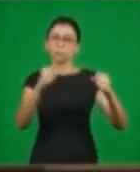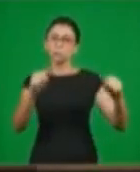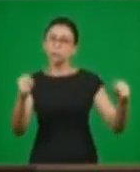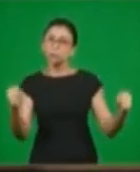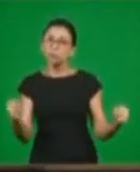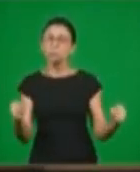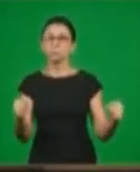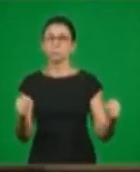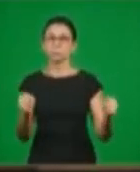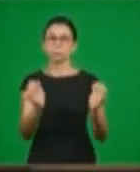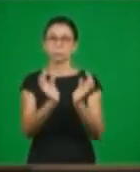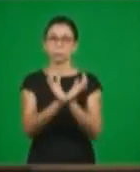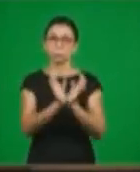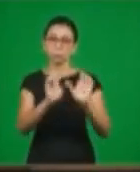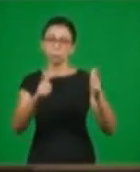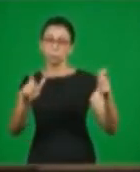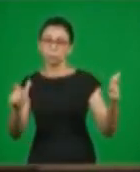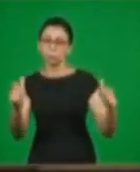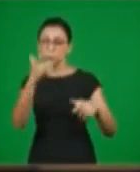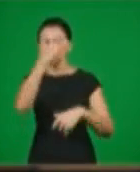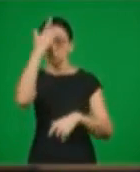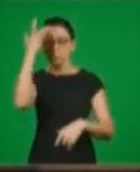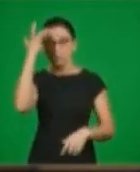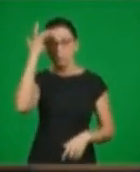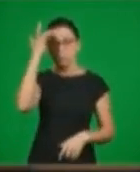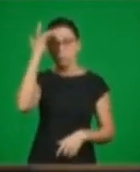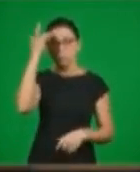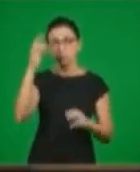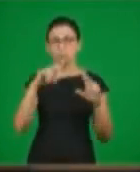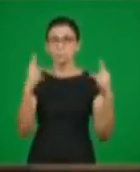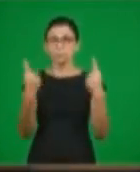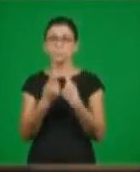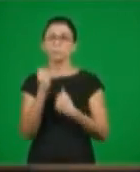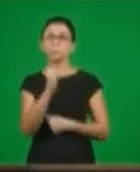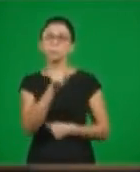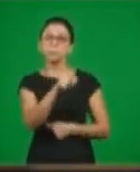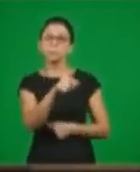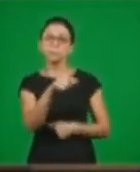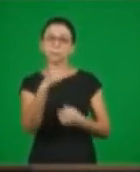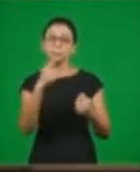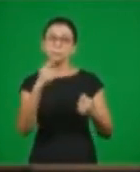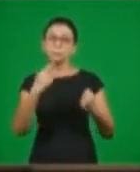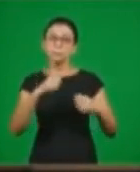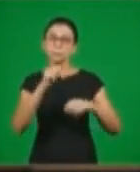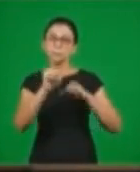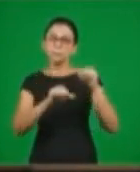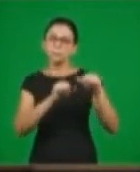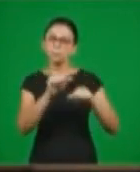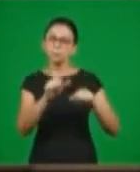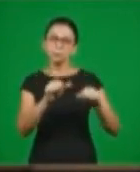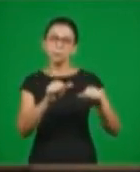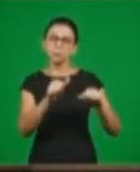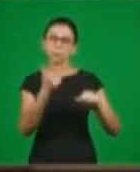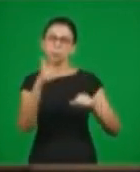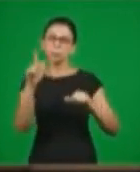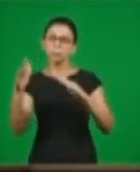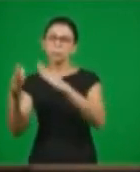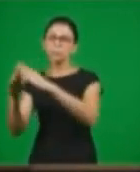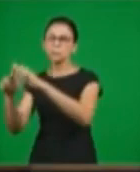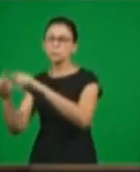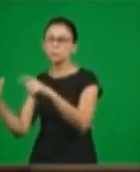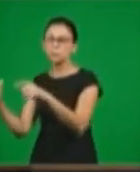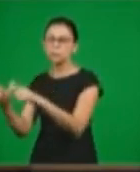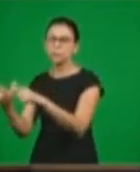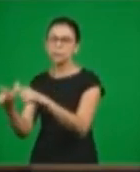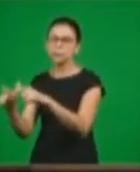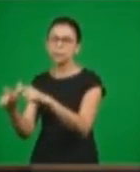He went to Mabrik. He went to a smaller church. What happened? Oh, the Lord just revealed that he